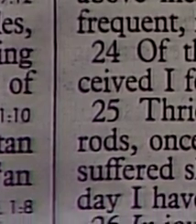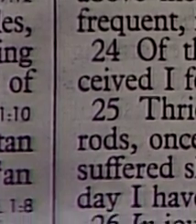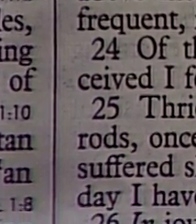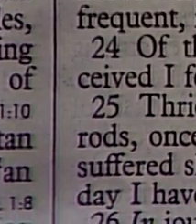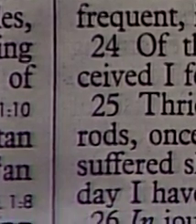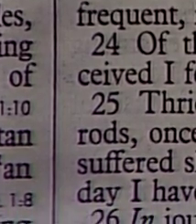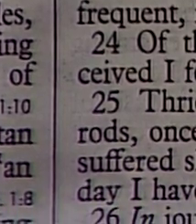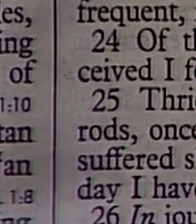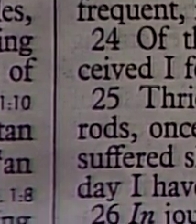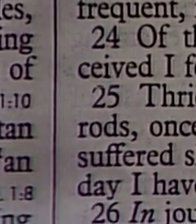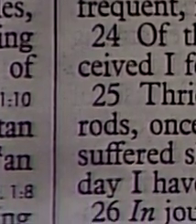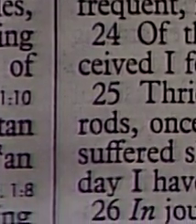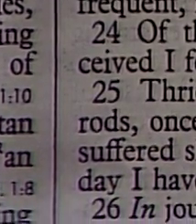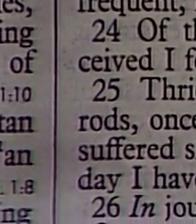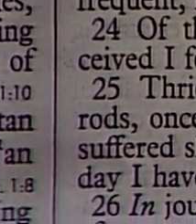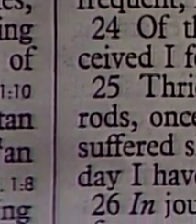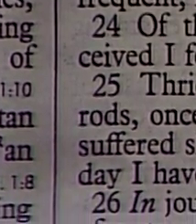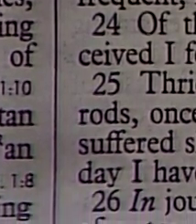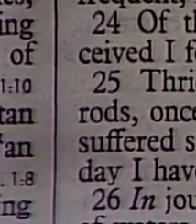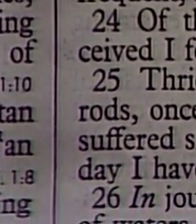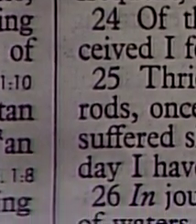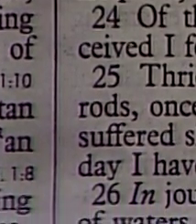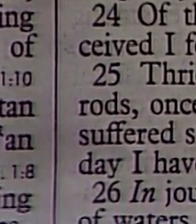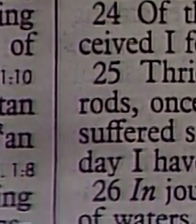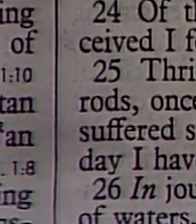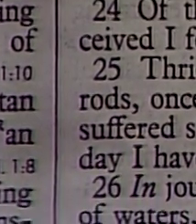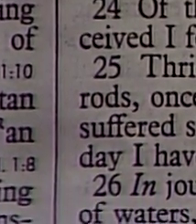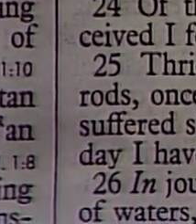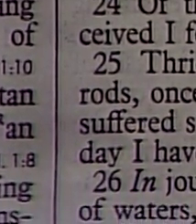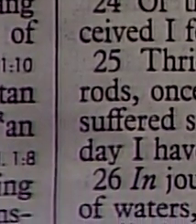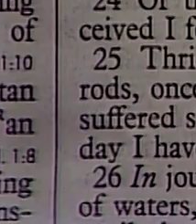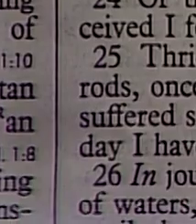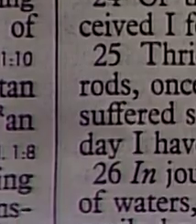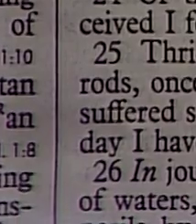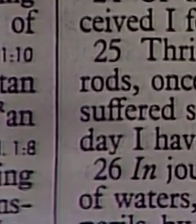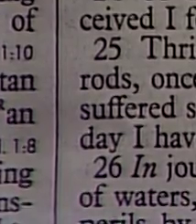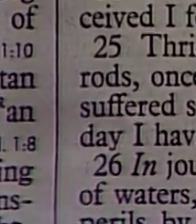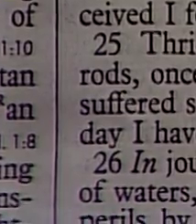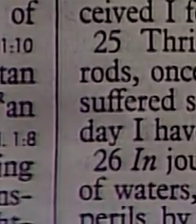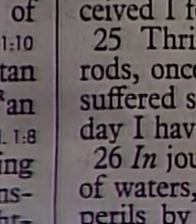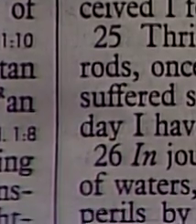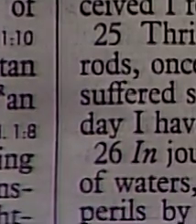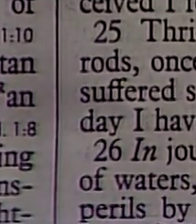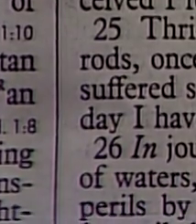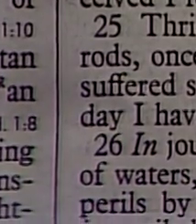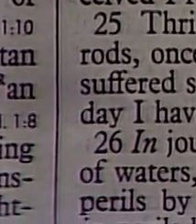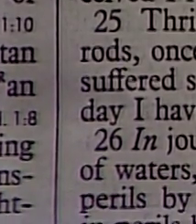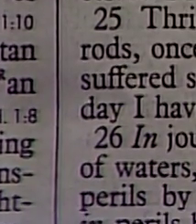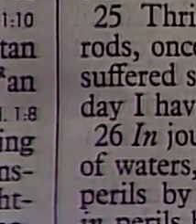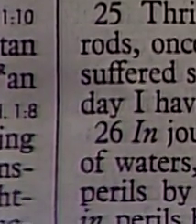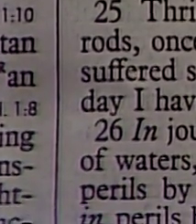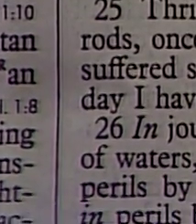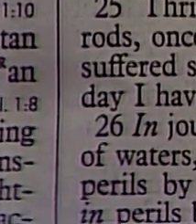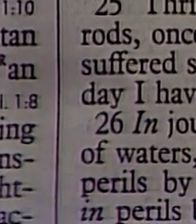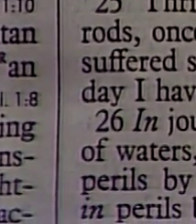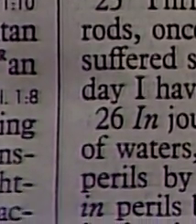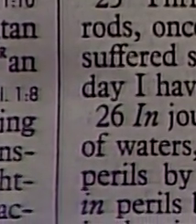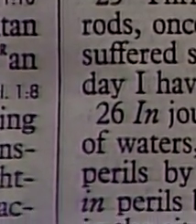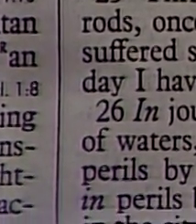as a fool. I am more. In labors more abundant, in stripes above measure, in prisons more frequent, in deaths